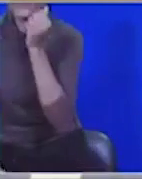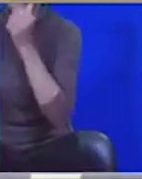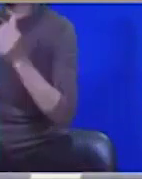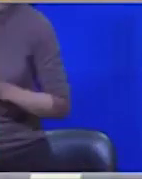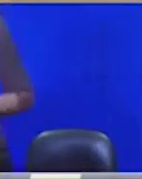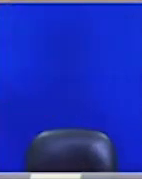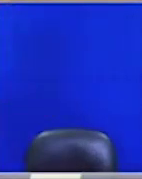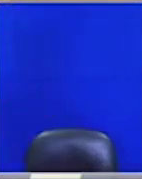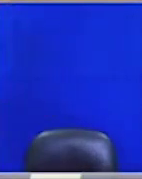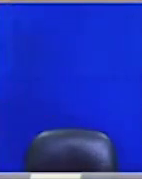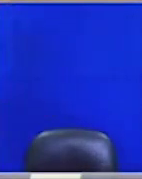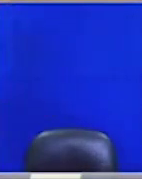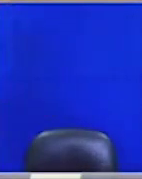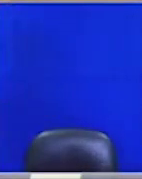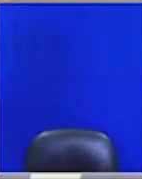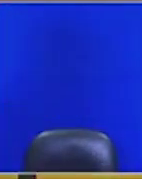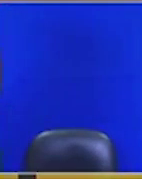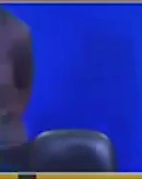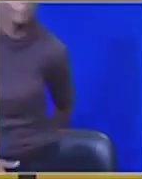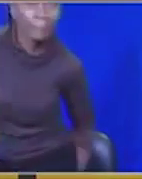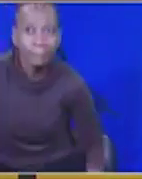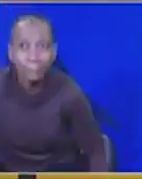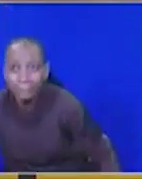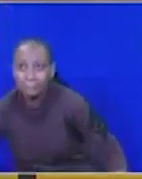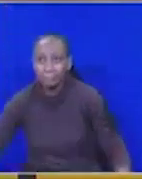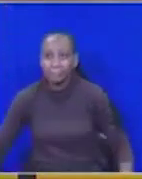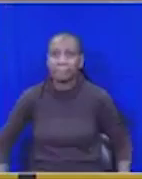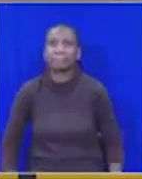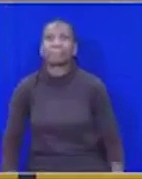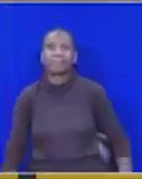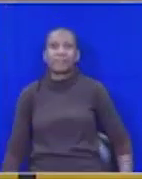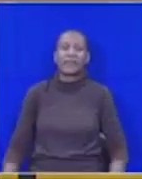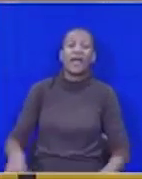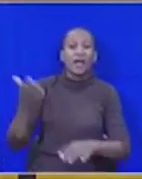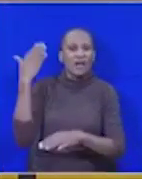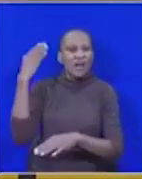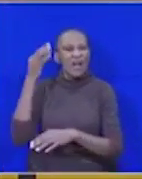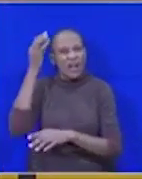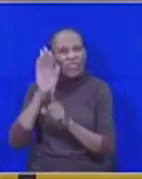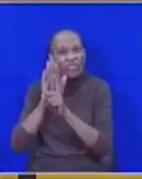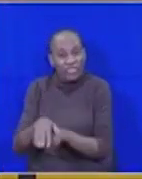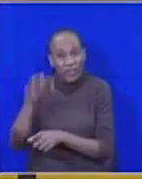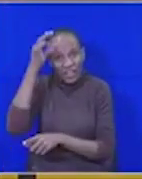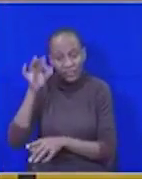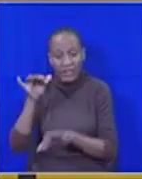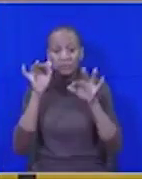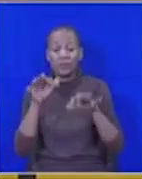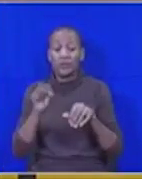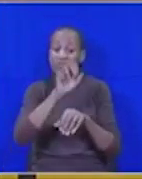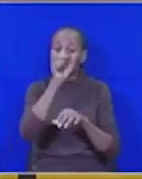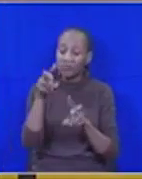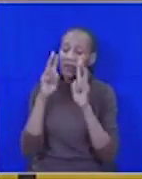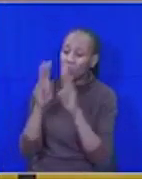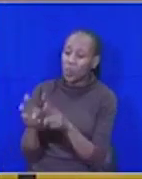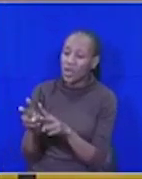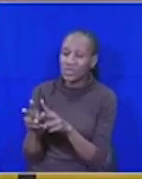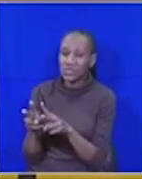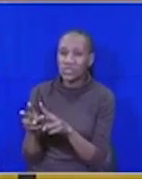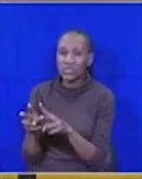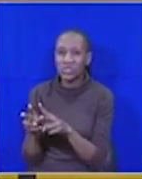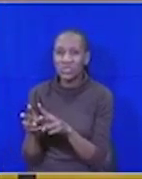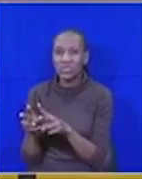Honourable Chairperson, under apartheid, the government controlled what the people of South Africa were allowed to watch, listen to, I wasn't